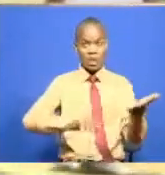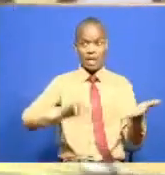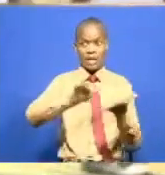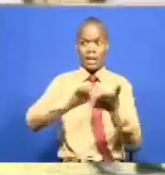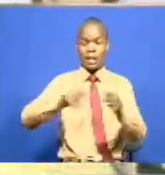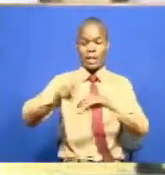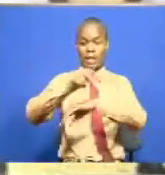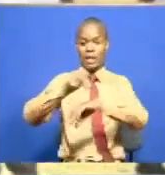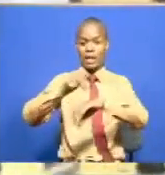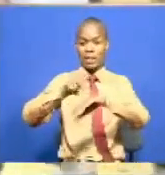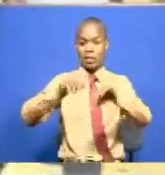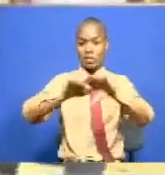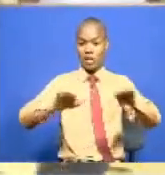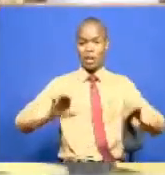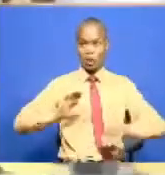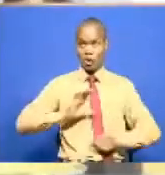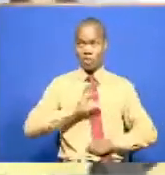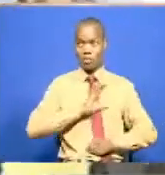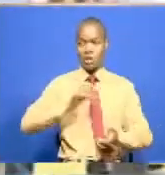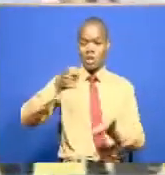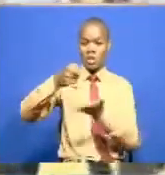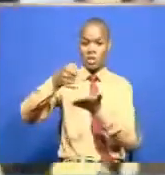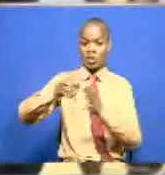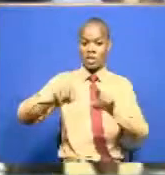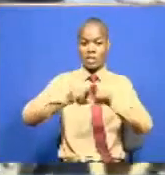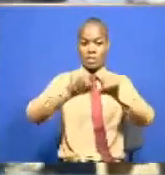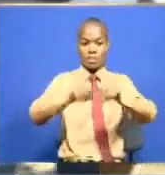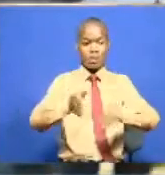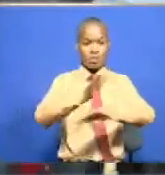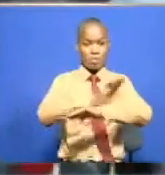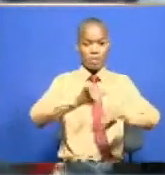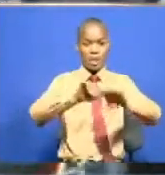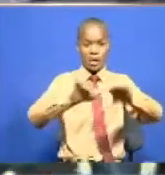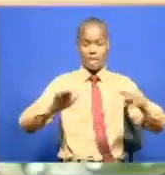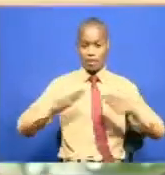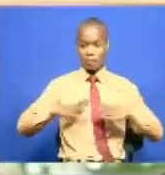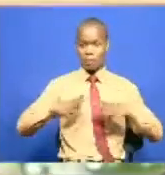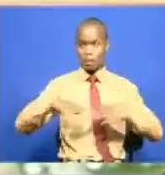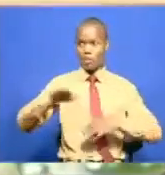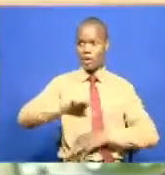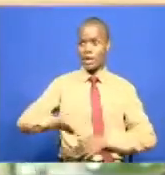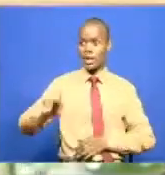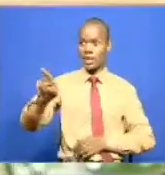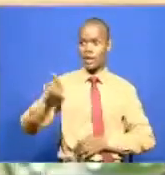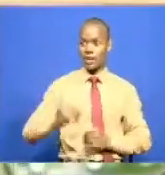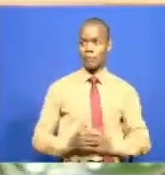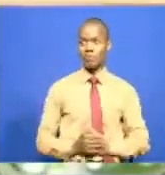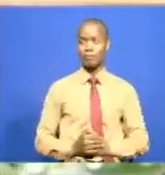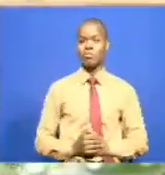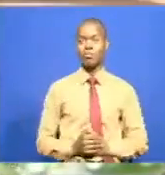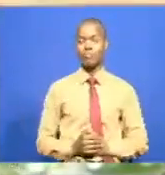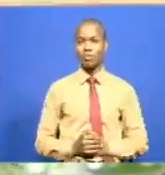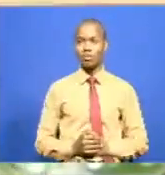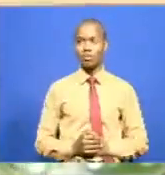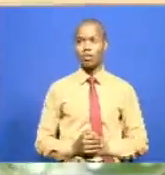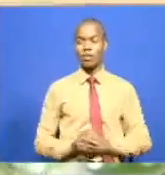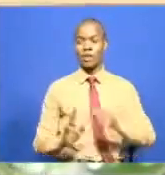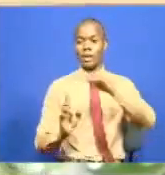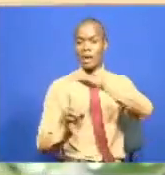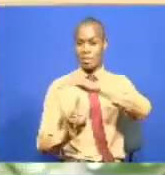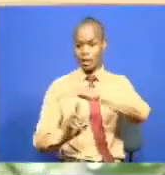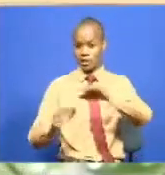Land Commission to intervene with a view to returning the land back to the Jomvu community. Ministry ya Lands wanajua kazi